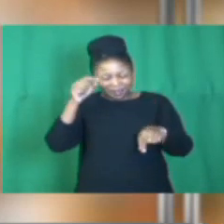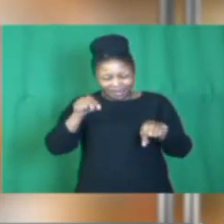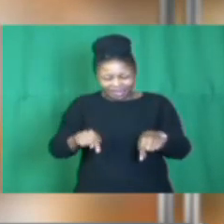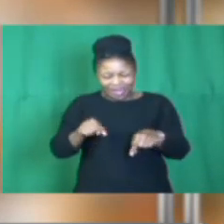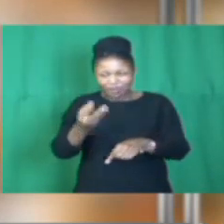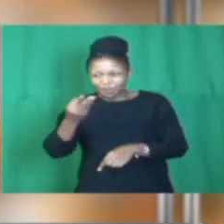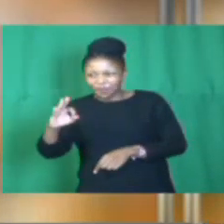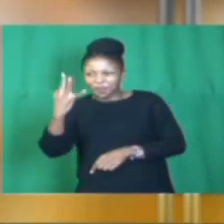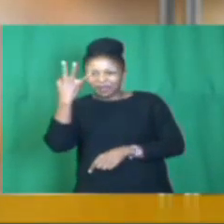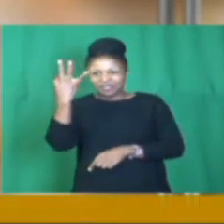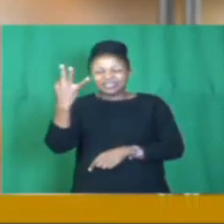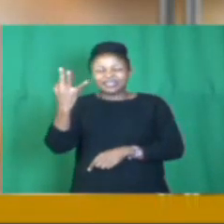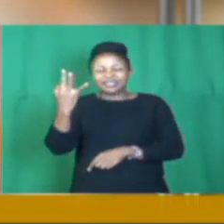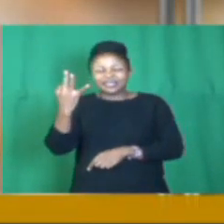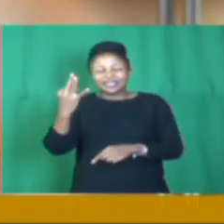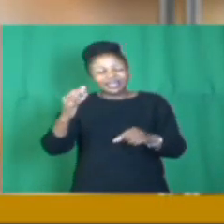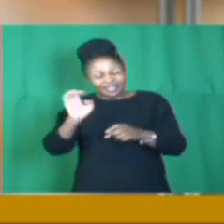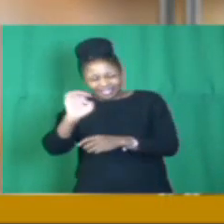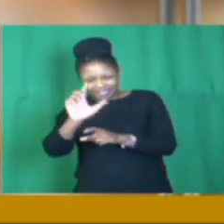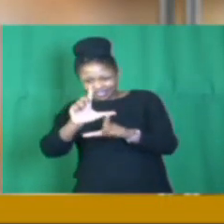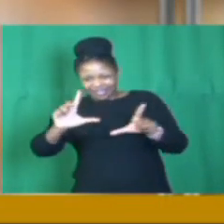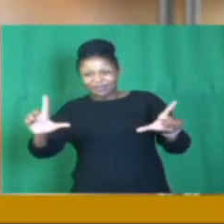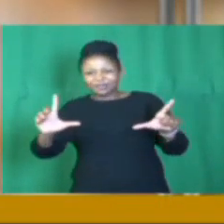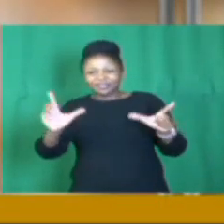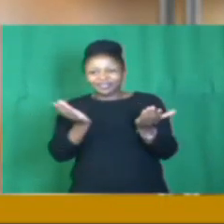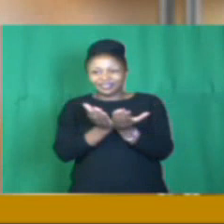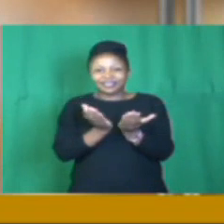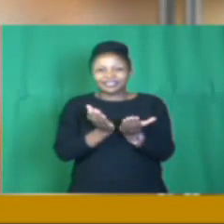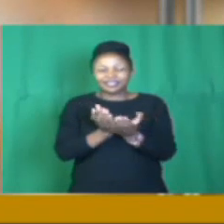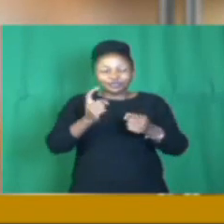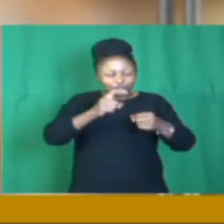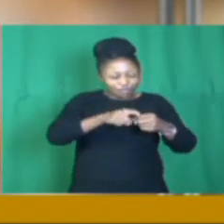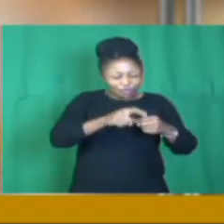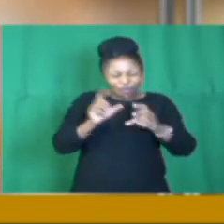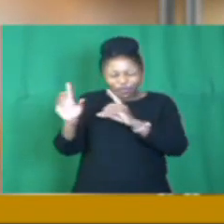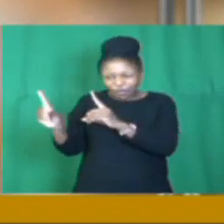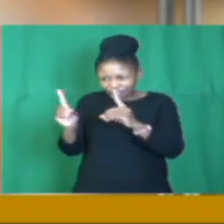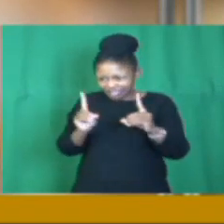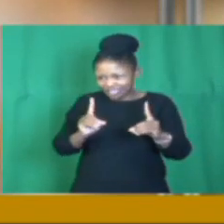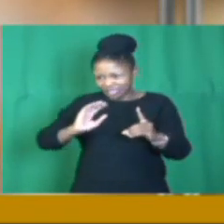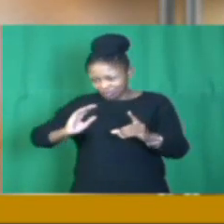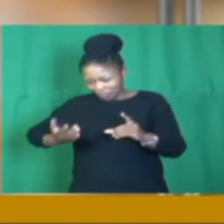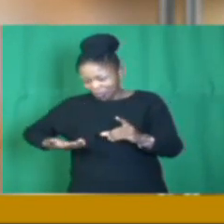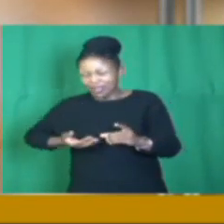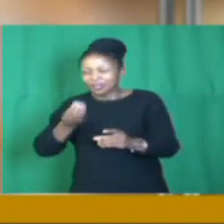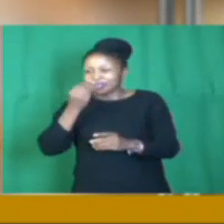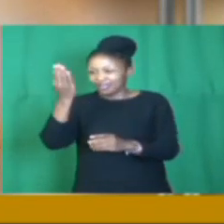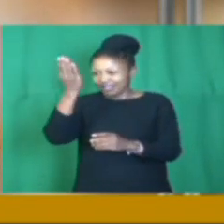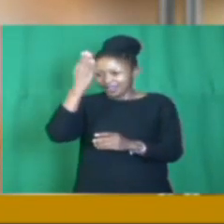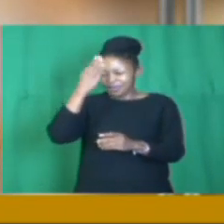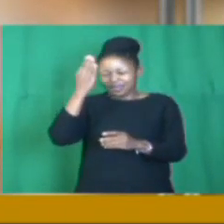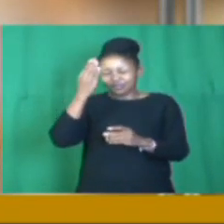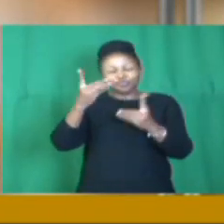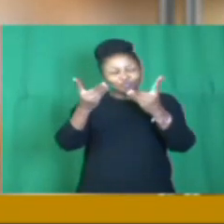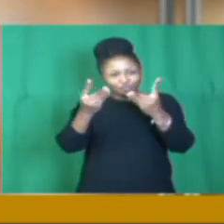language class. Joining me in the studio is Miss Deli Dlamini, who is going to be doing the Form 3 English language